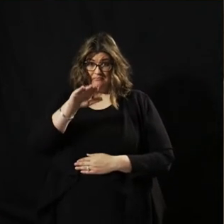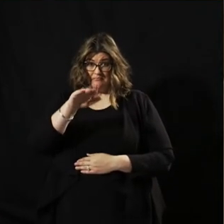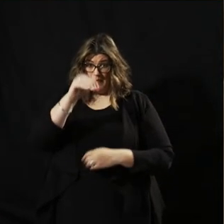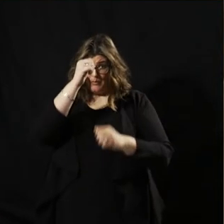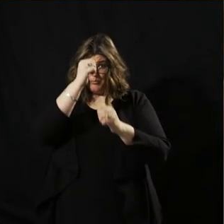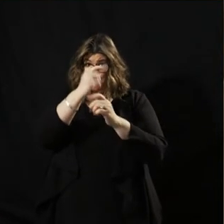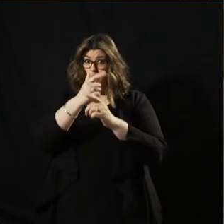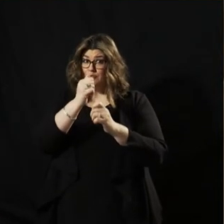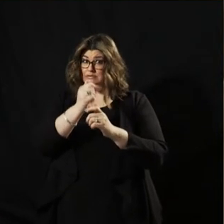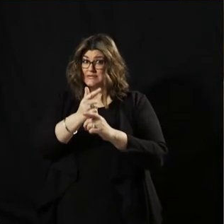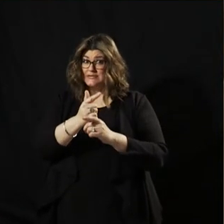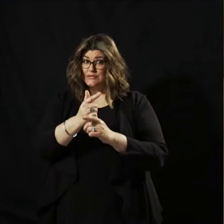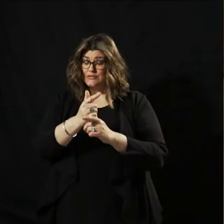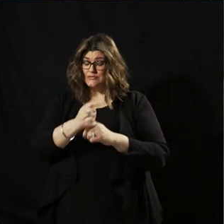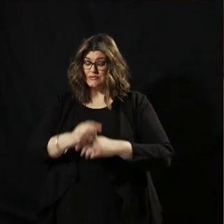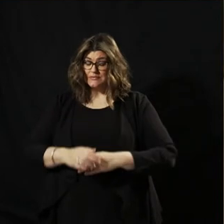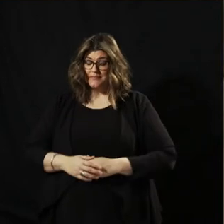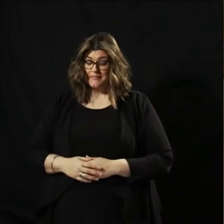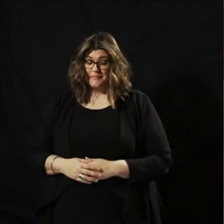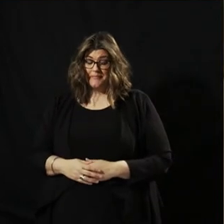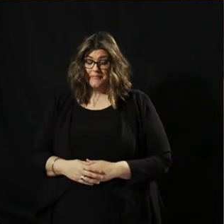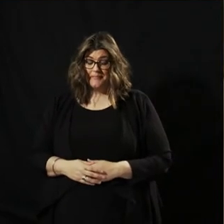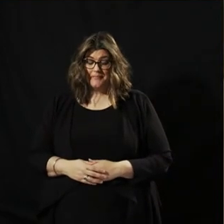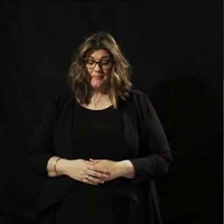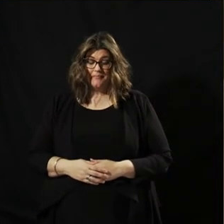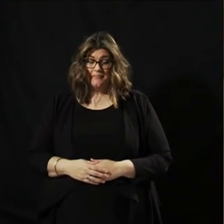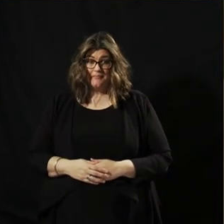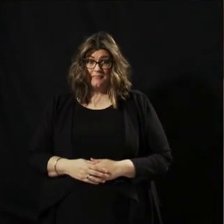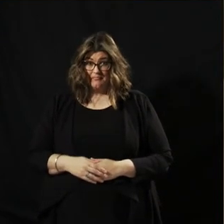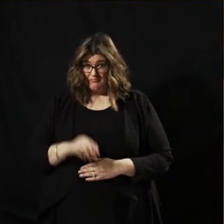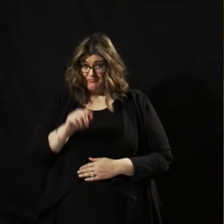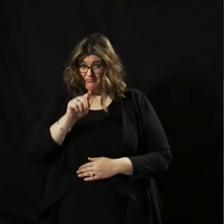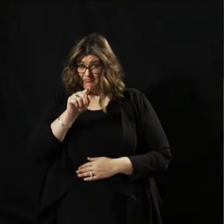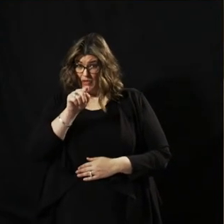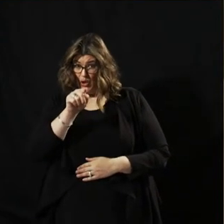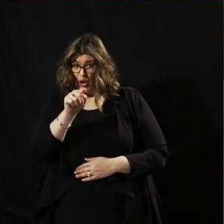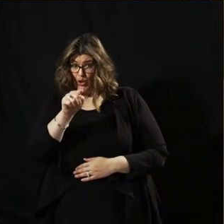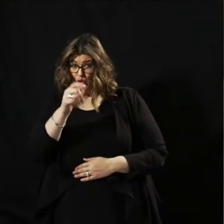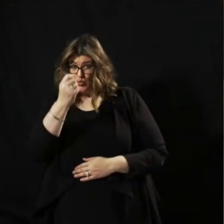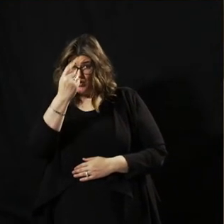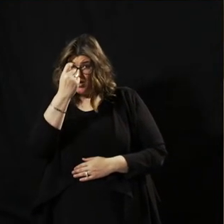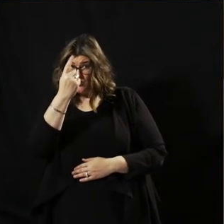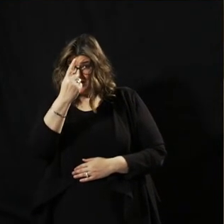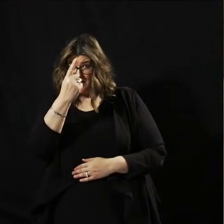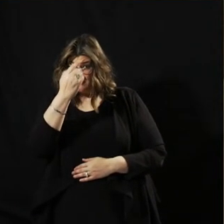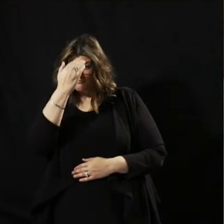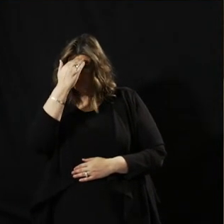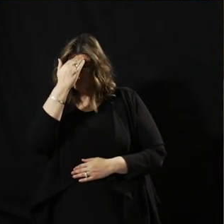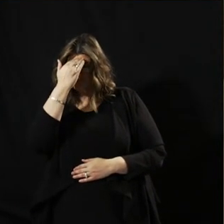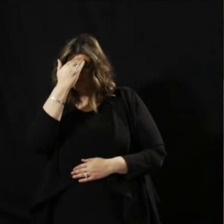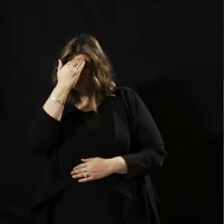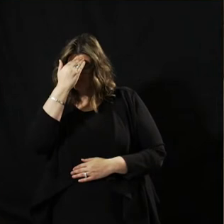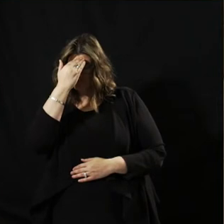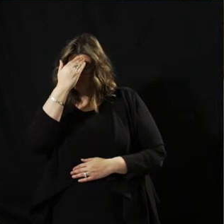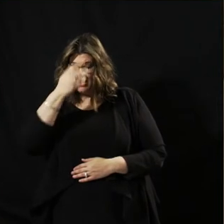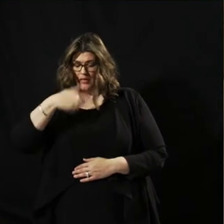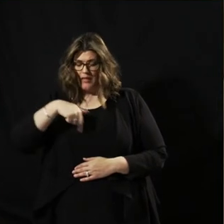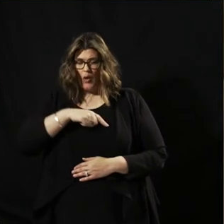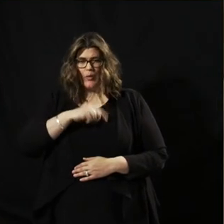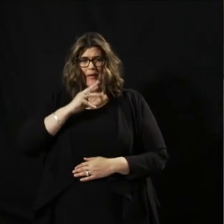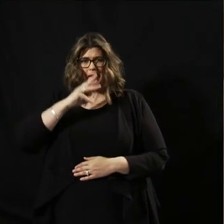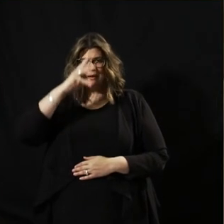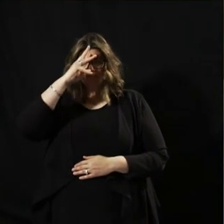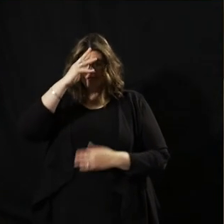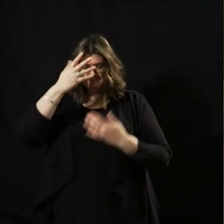Brothers and sisters, are you unaware that we who were baptized